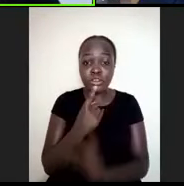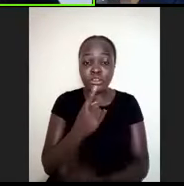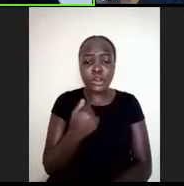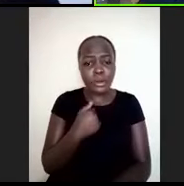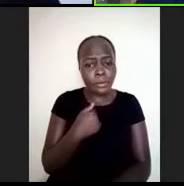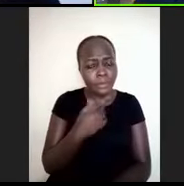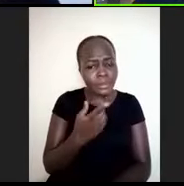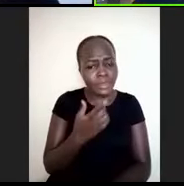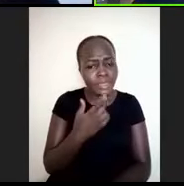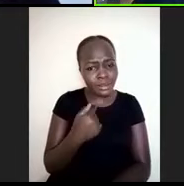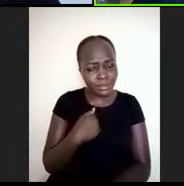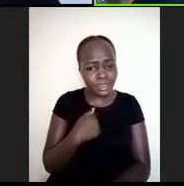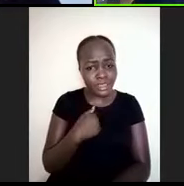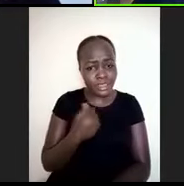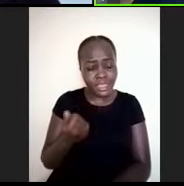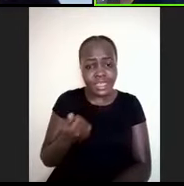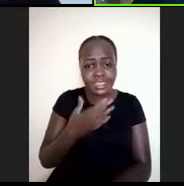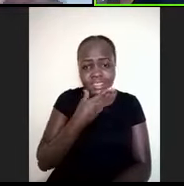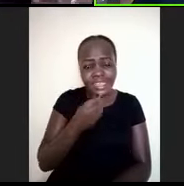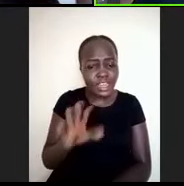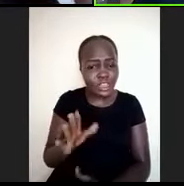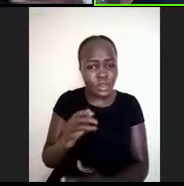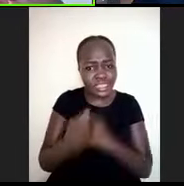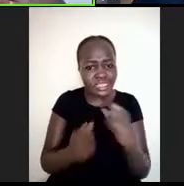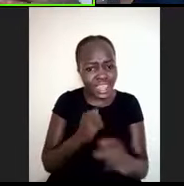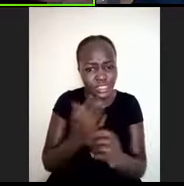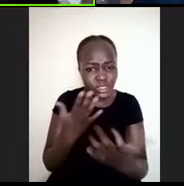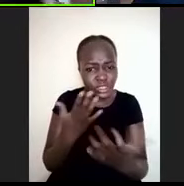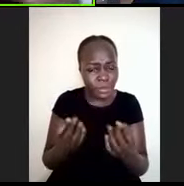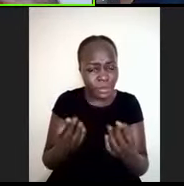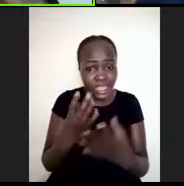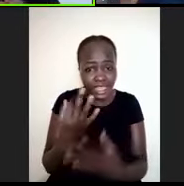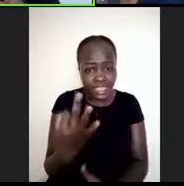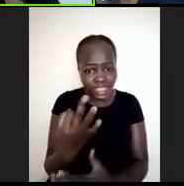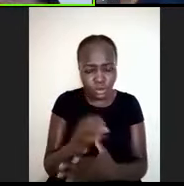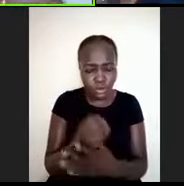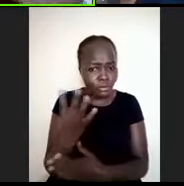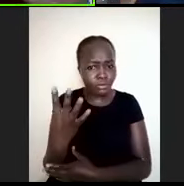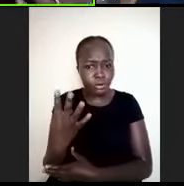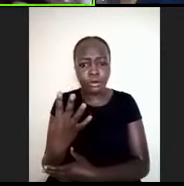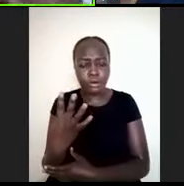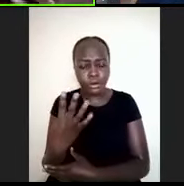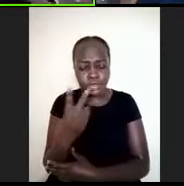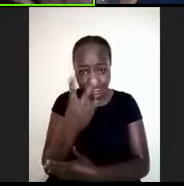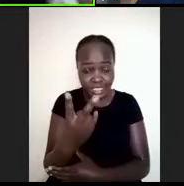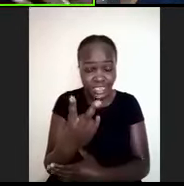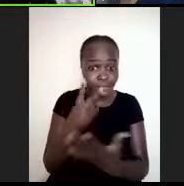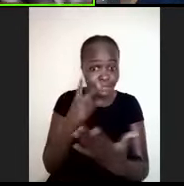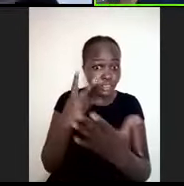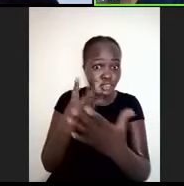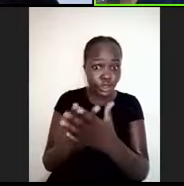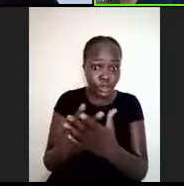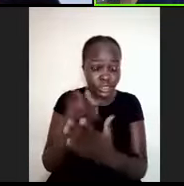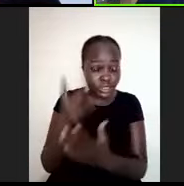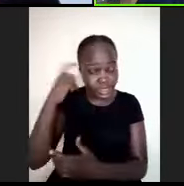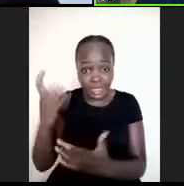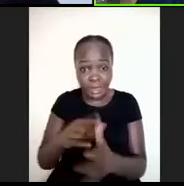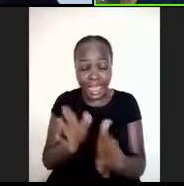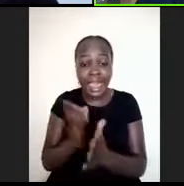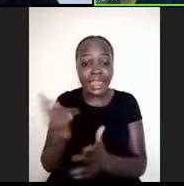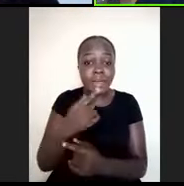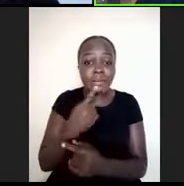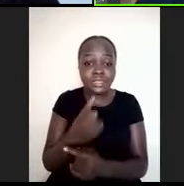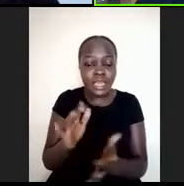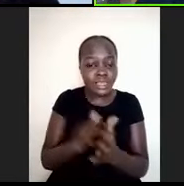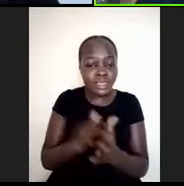your son at 3 years, 4 years, he would see visions, he would dream dreams, and he would just come and tell you that I've seen the vision of